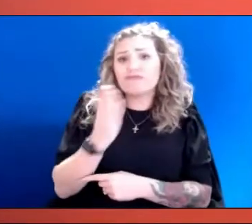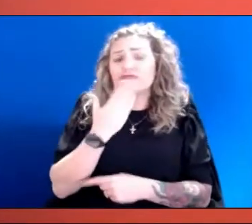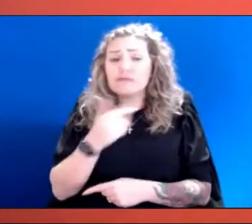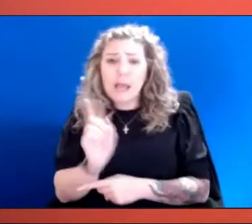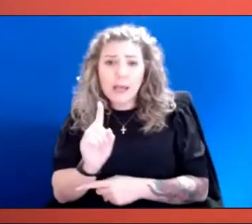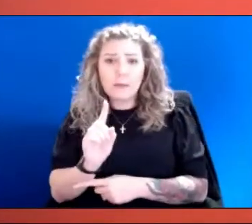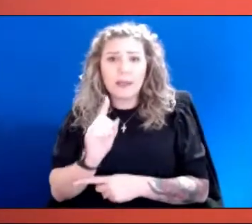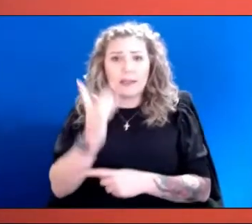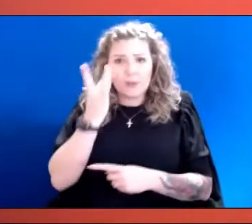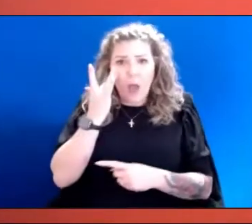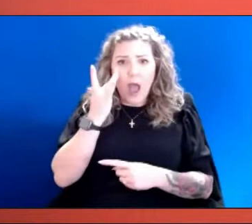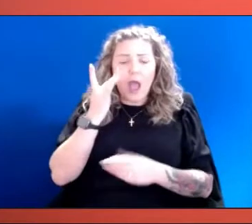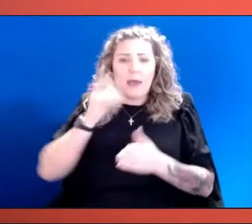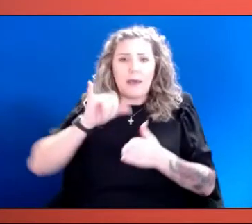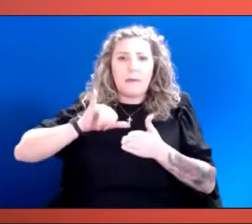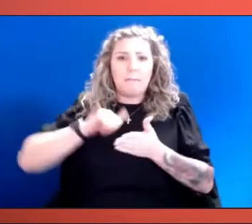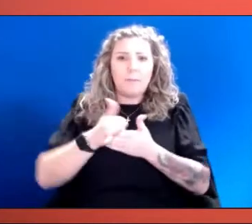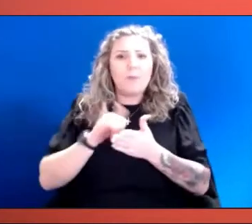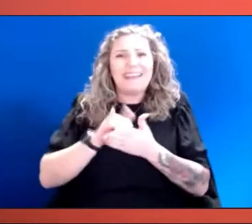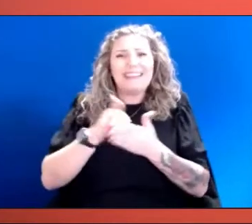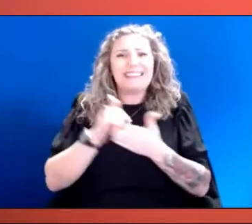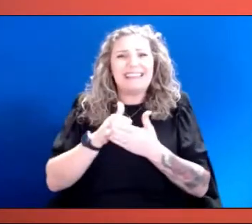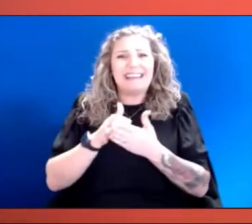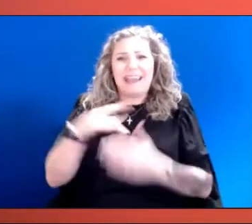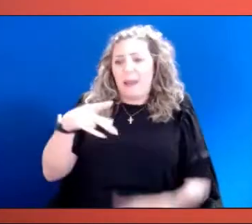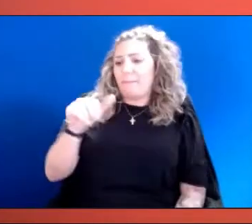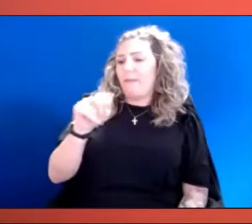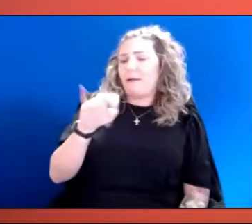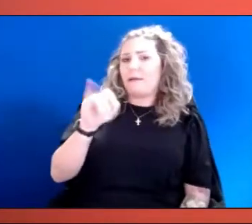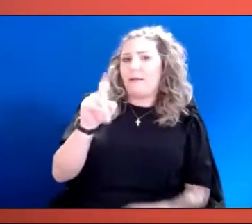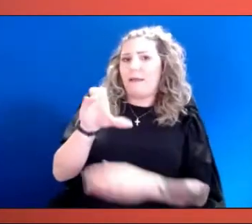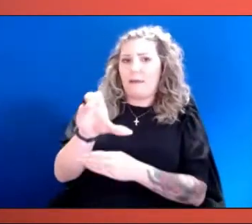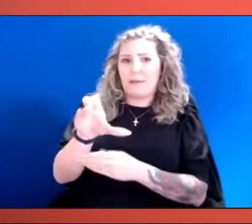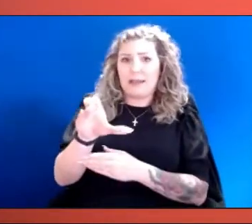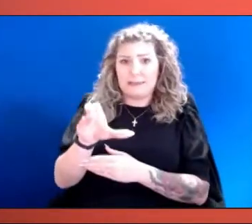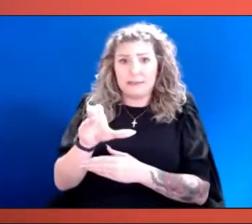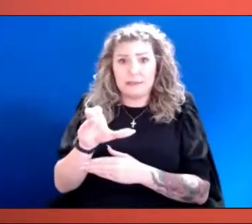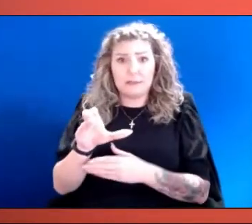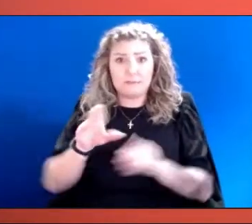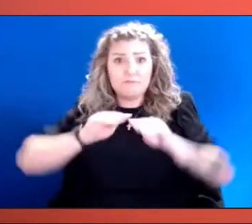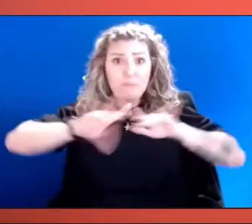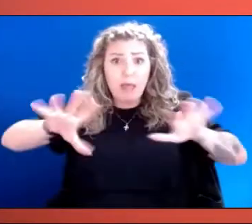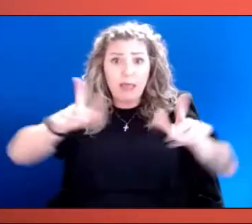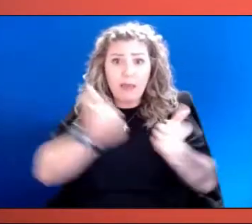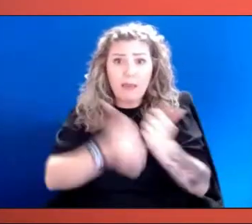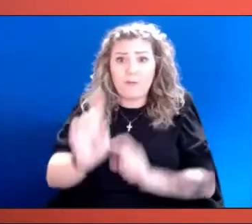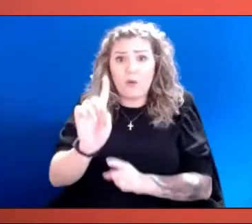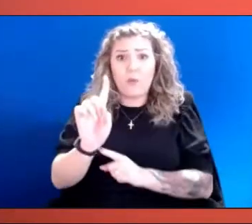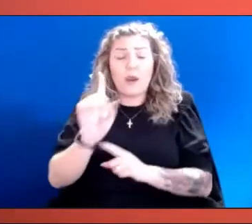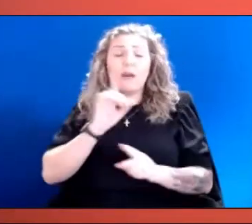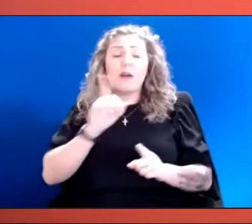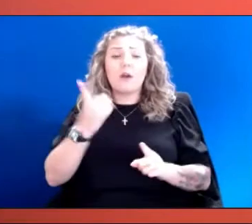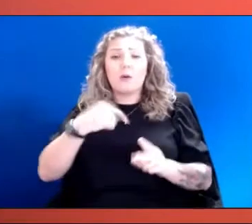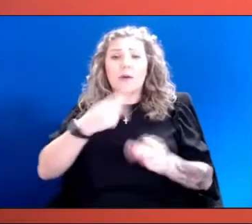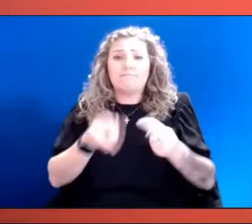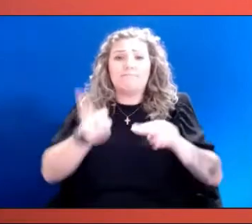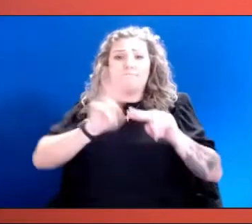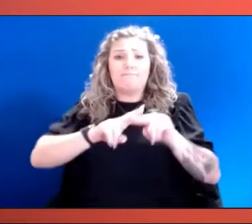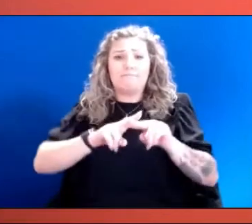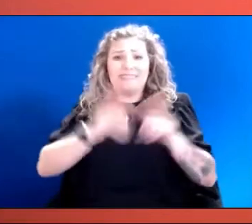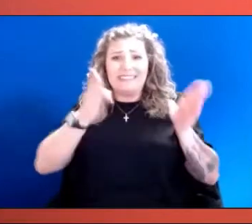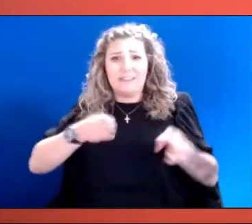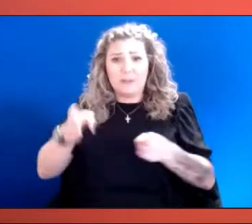obesity pandemic, as you put it. This is a real issue. Like, we continue to increase the number of individuals and the percentage of